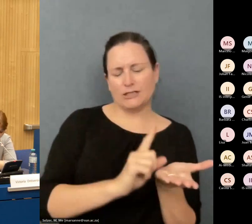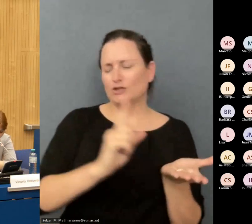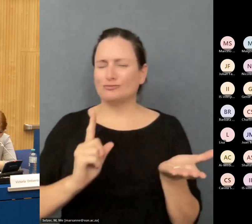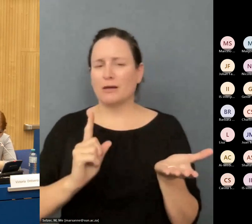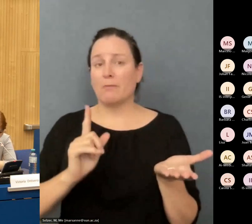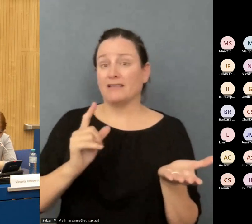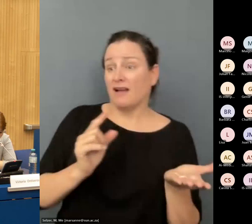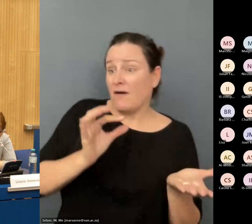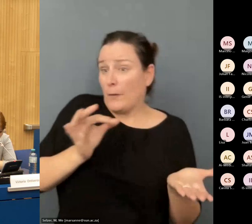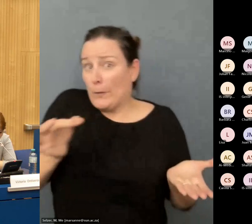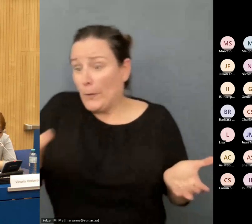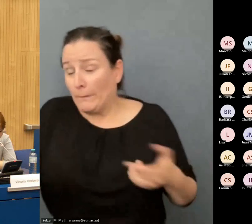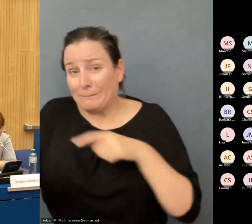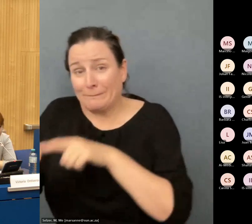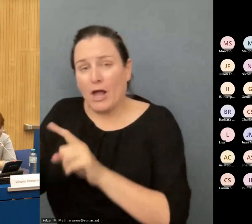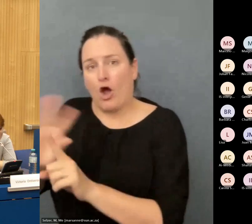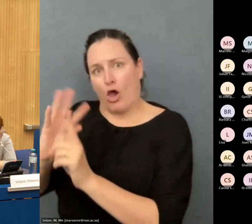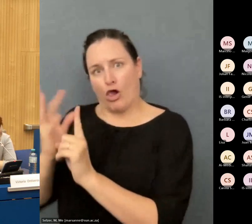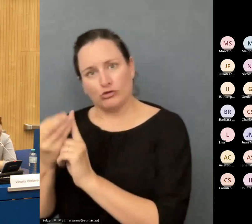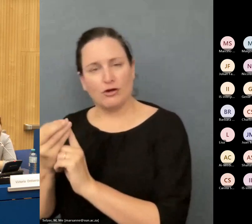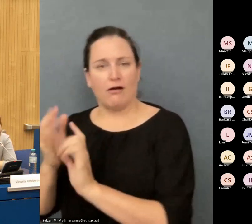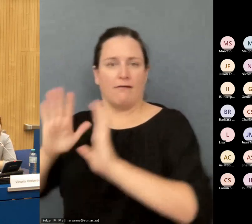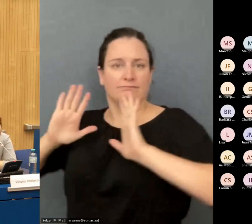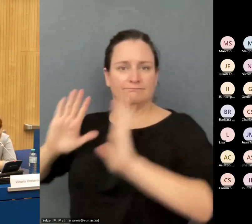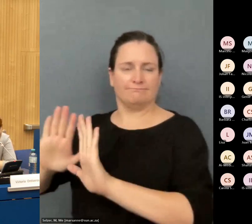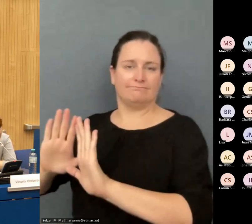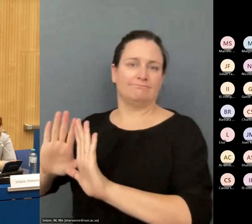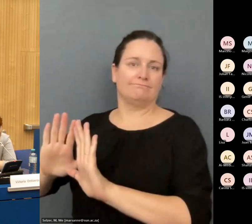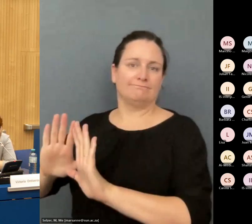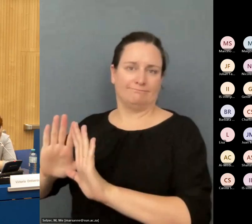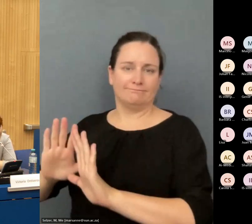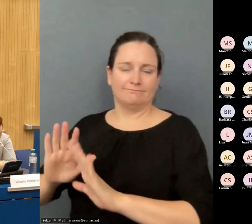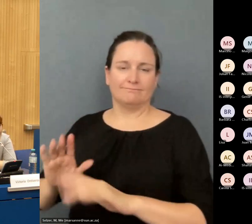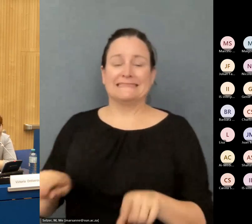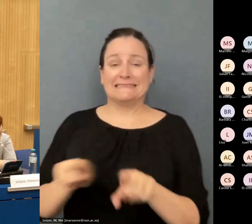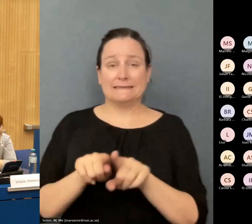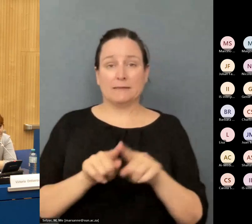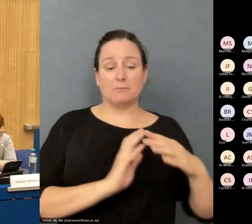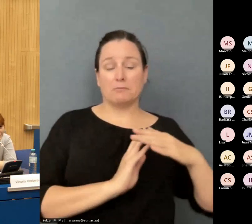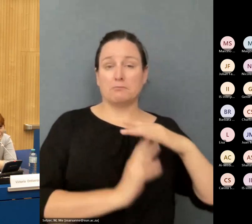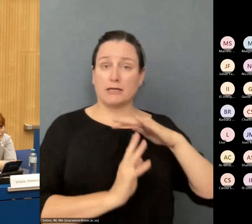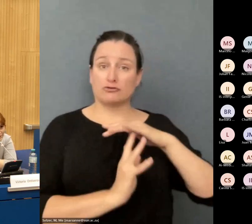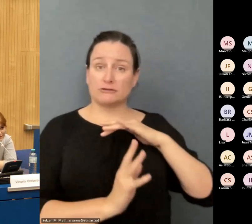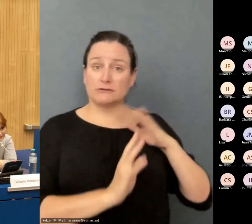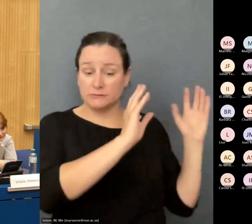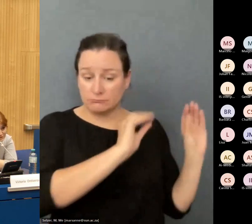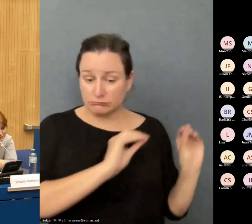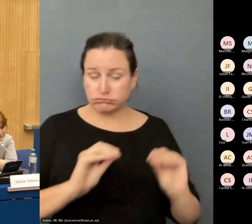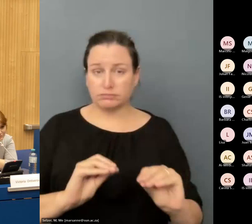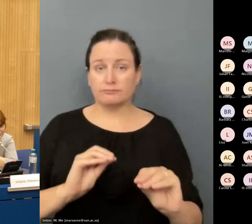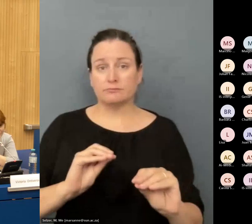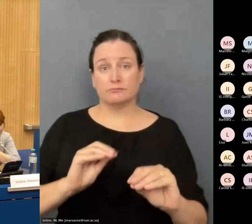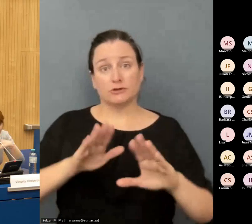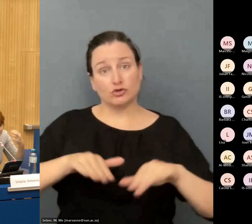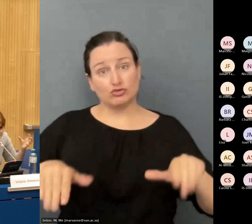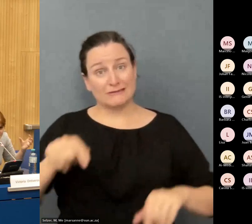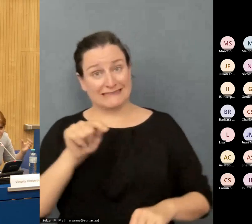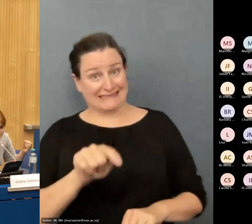in the Amazonian and also with migrant child as well. And the focus is not only to